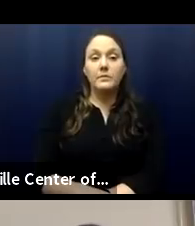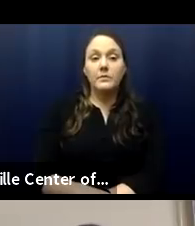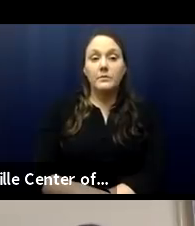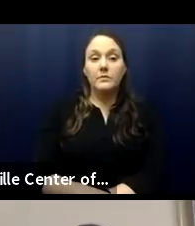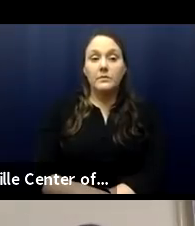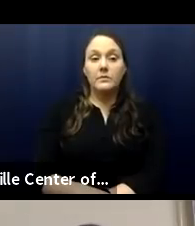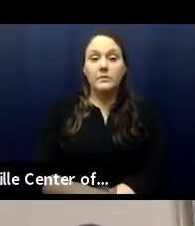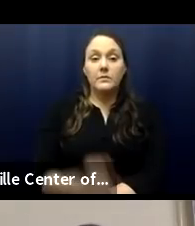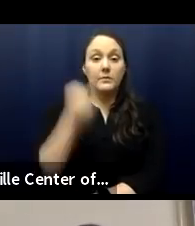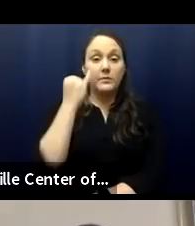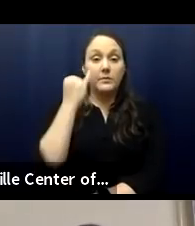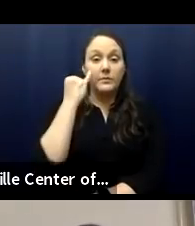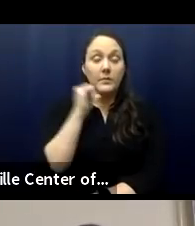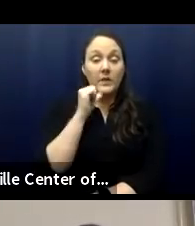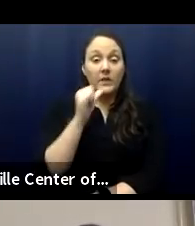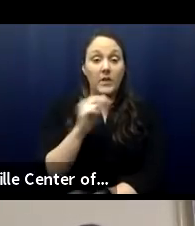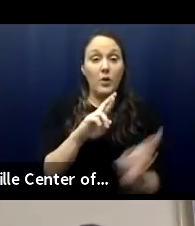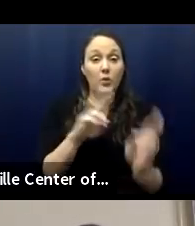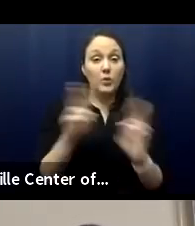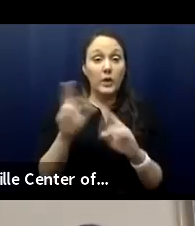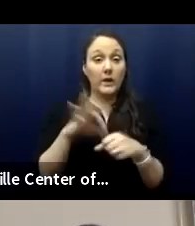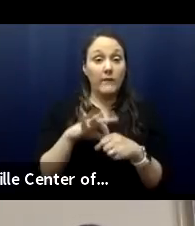If not, are we ready to vote?